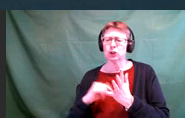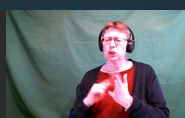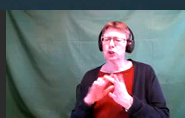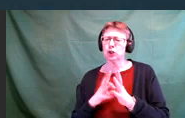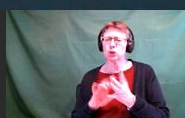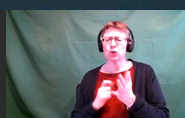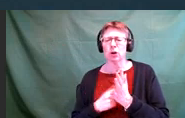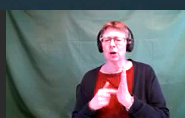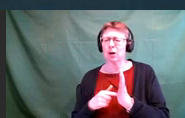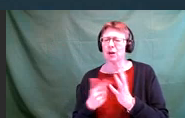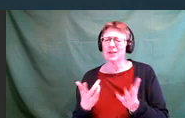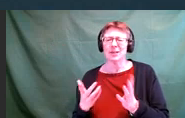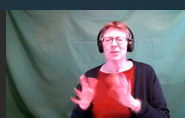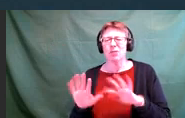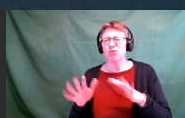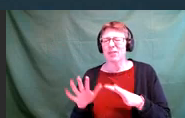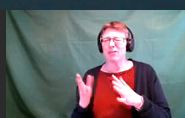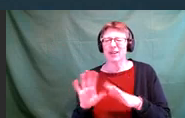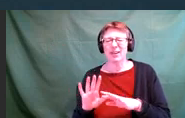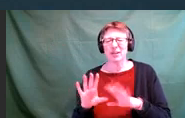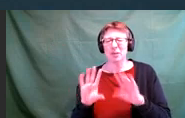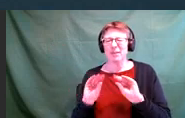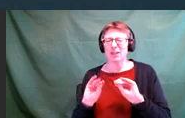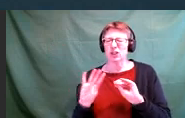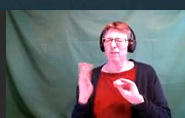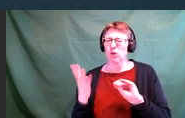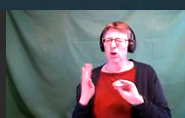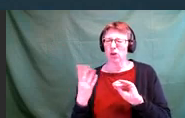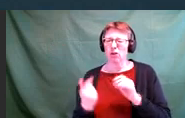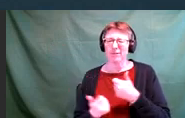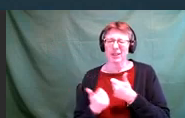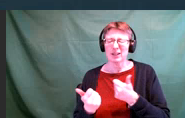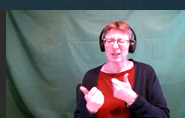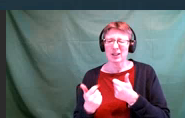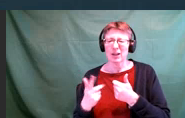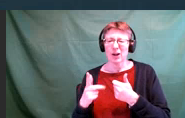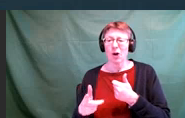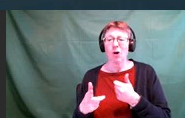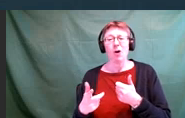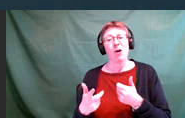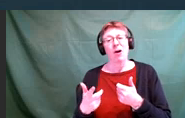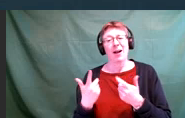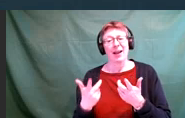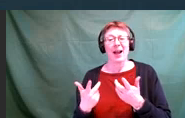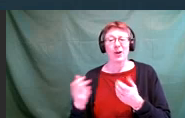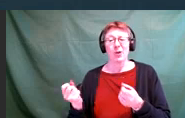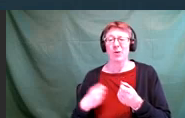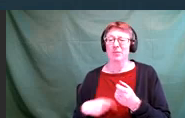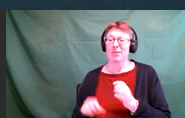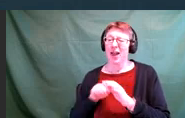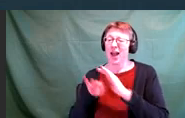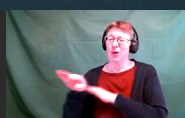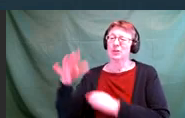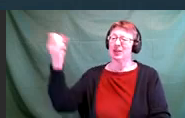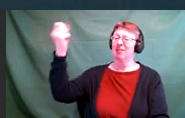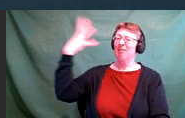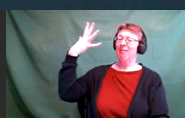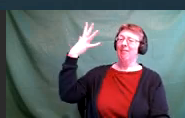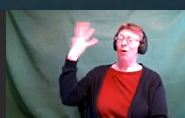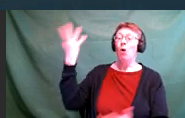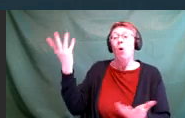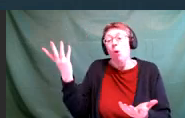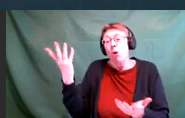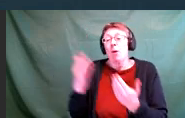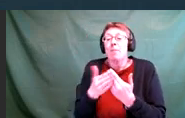So you can go and enjoy the rest of the good weather, or get some more revision done, or whatever it is.